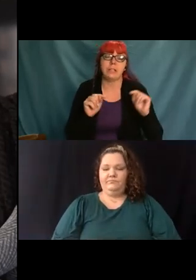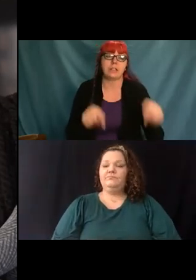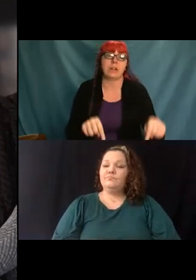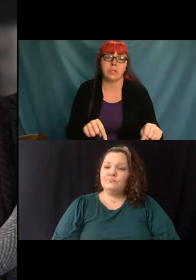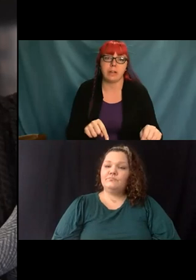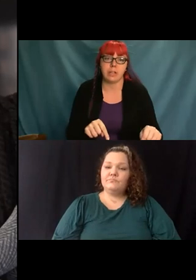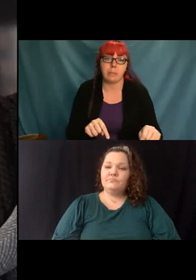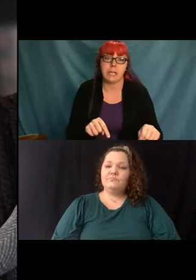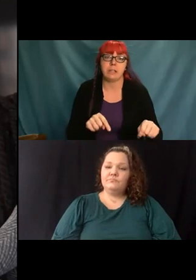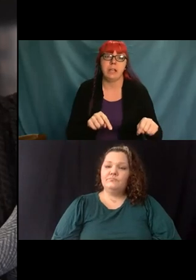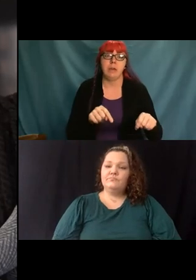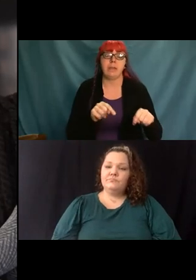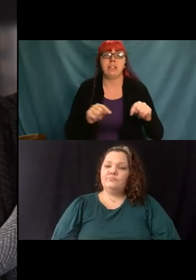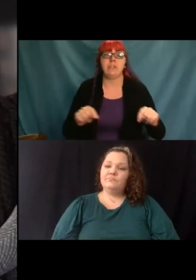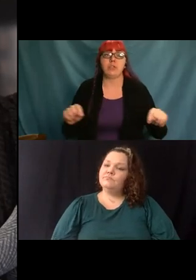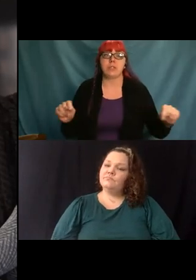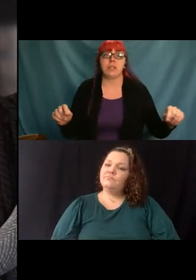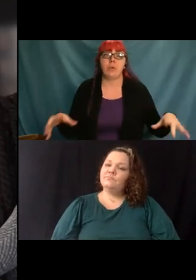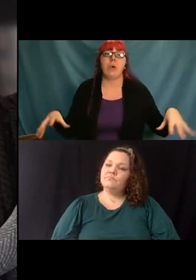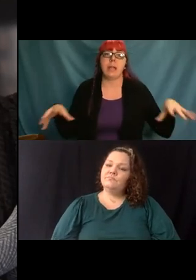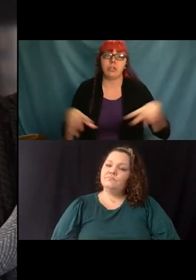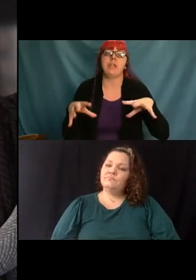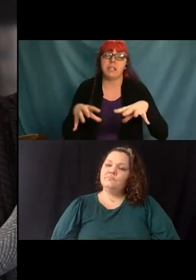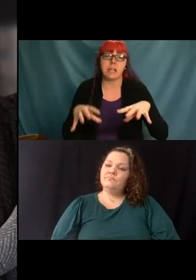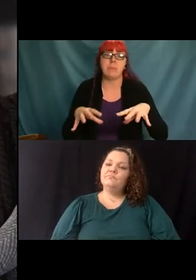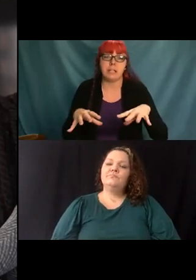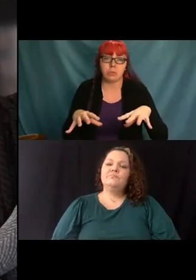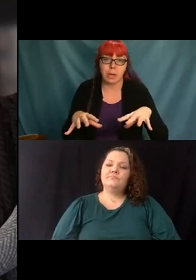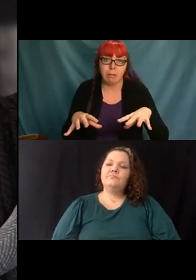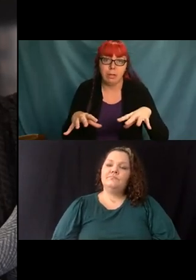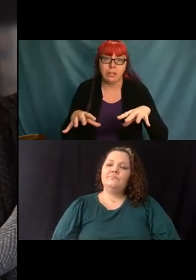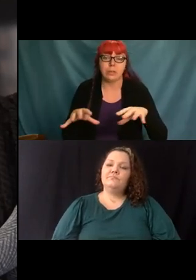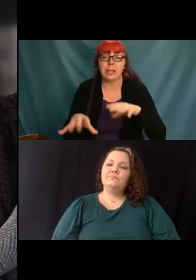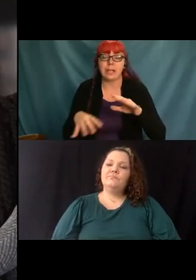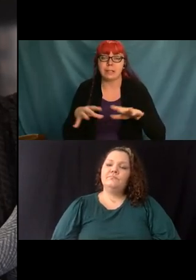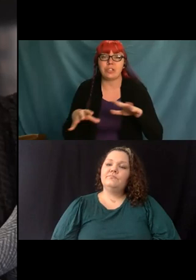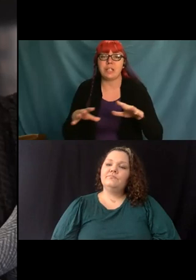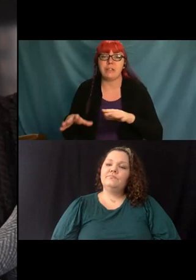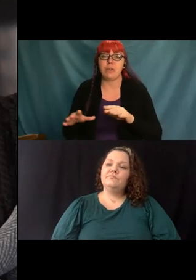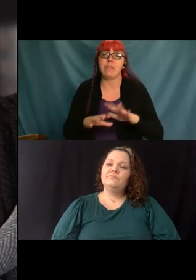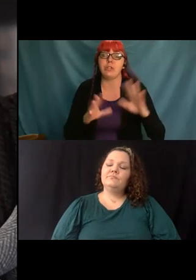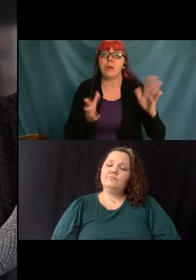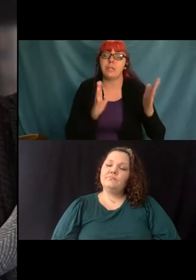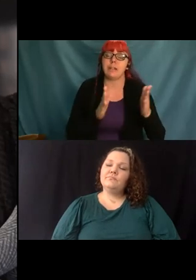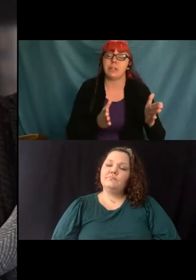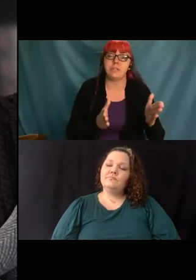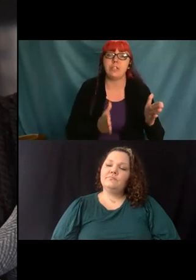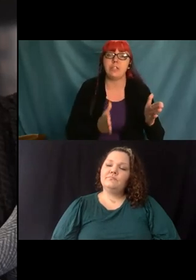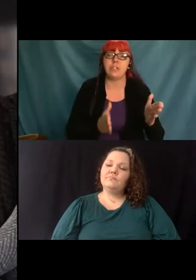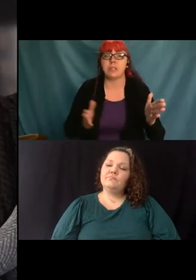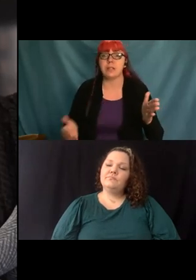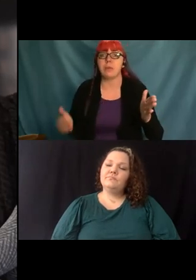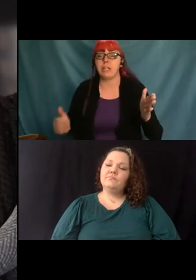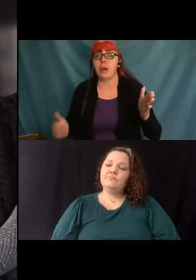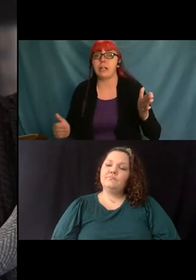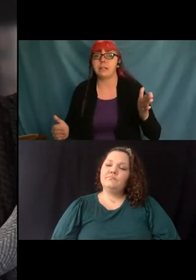not only does the host have to update, but the individuals who are in your meeting need to update as well. So in that case, I'll just say that if you ever do update and have all these